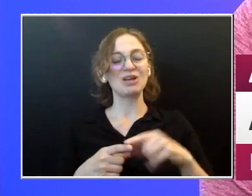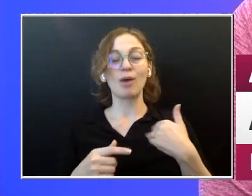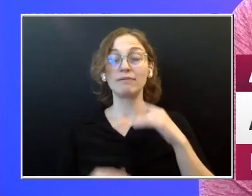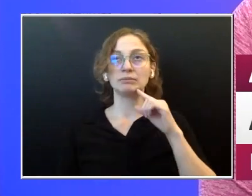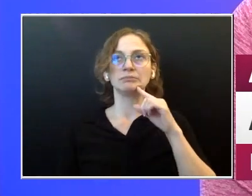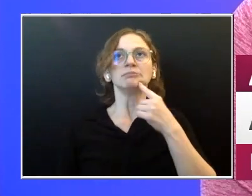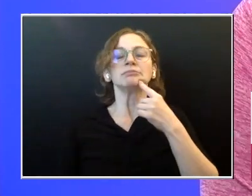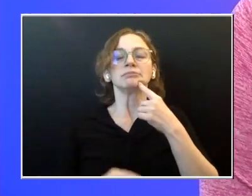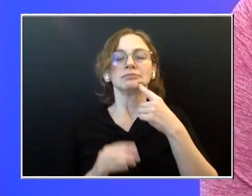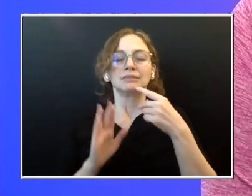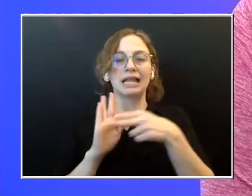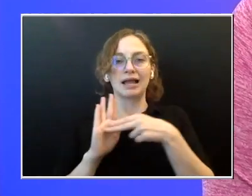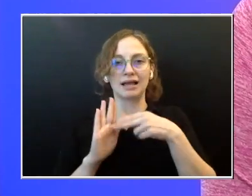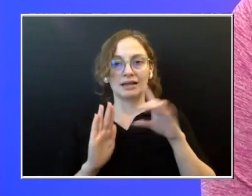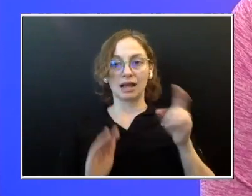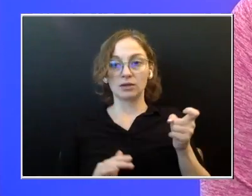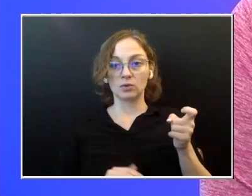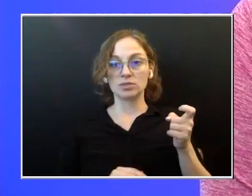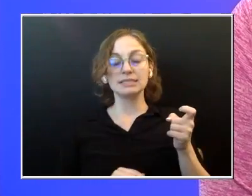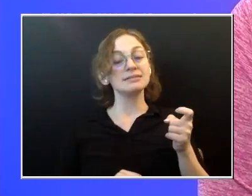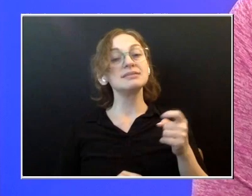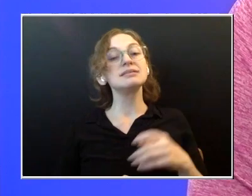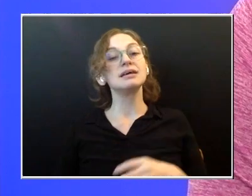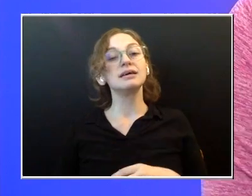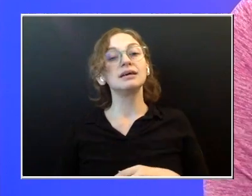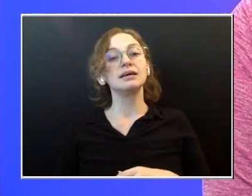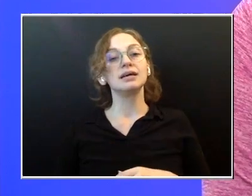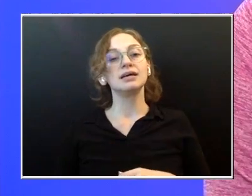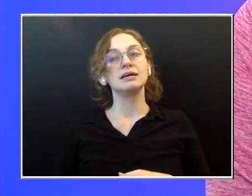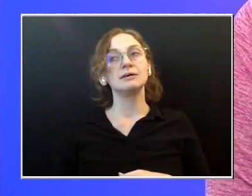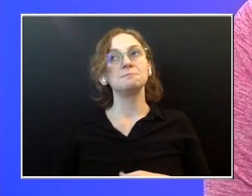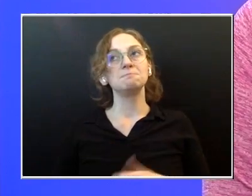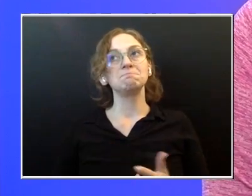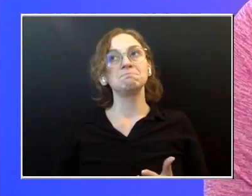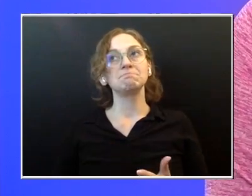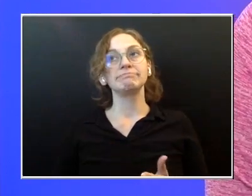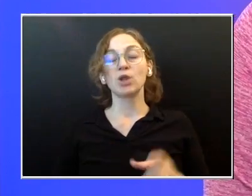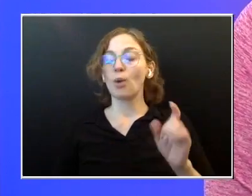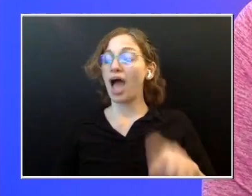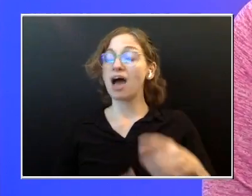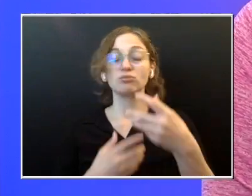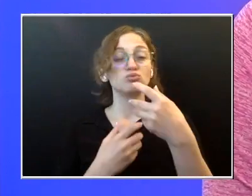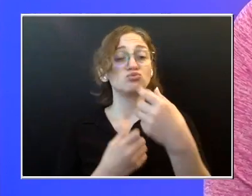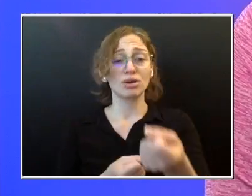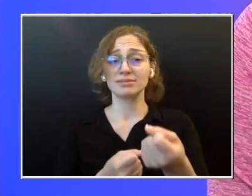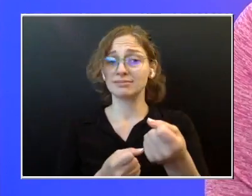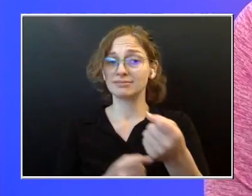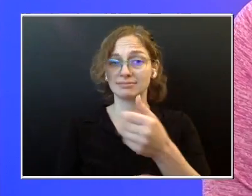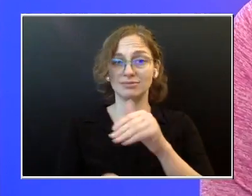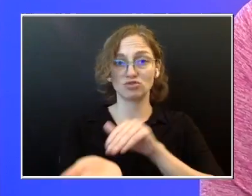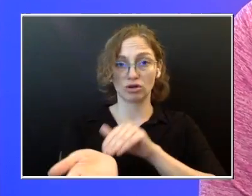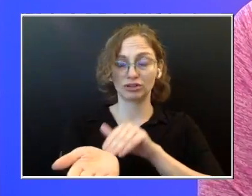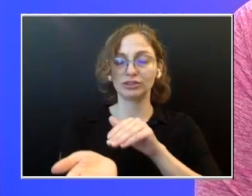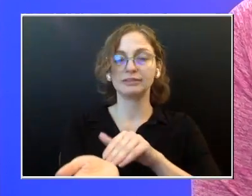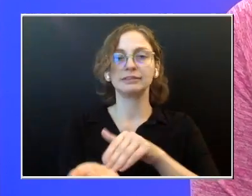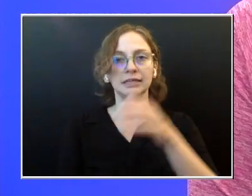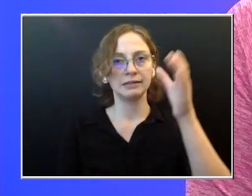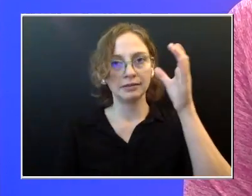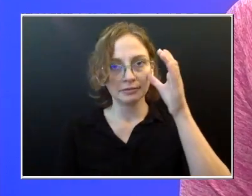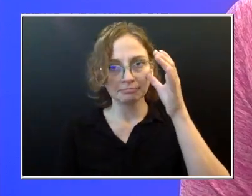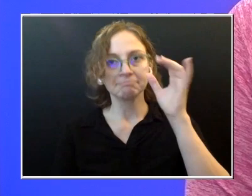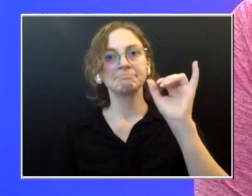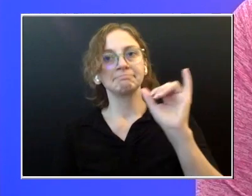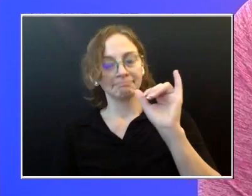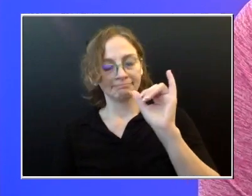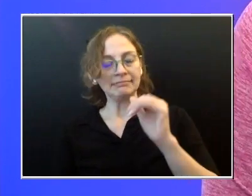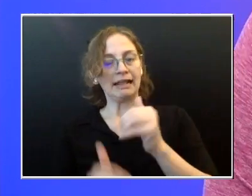stage that it was in, you put your trust in your doctors. You listen to what your doctors are telling you. You